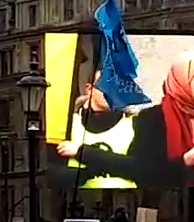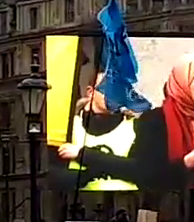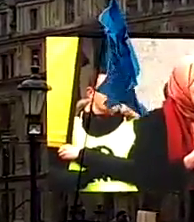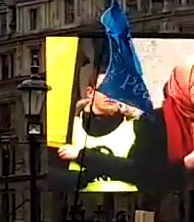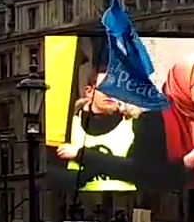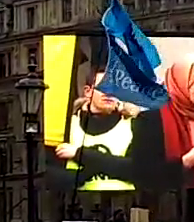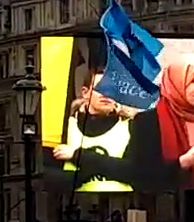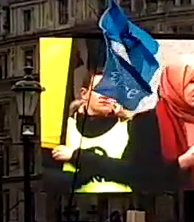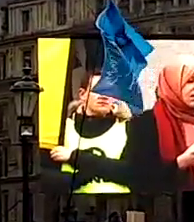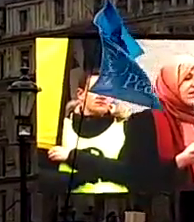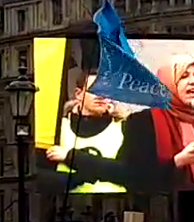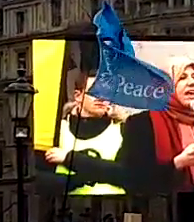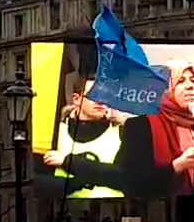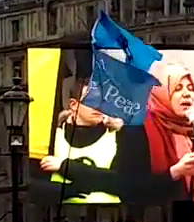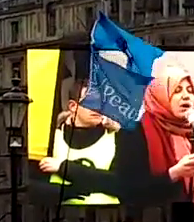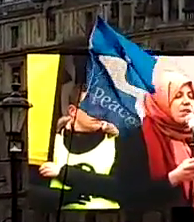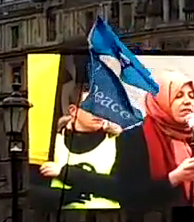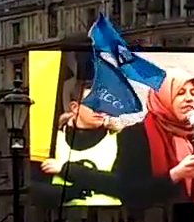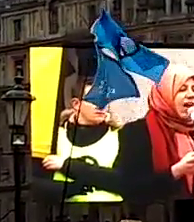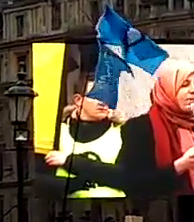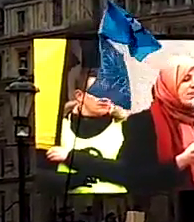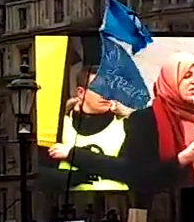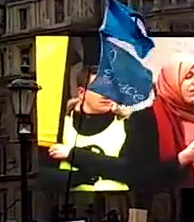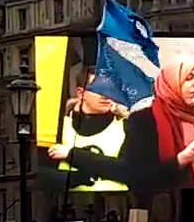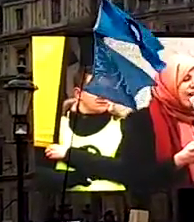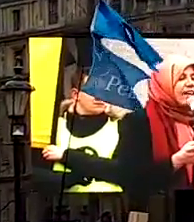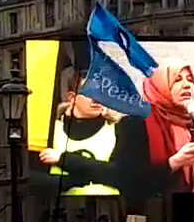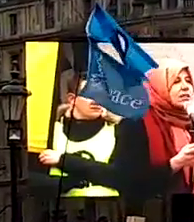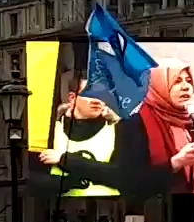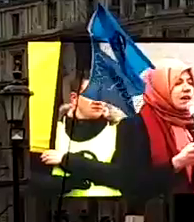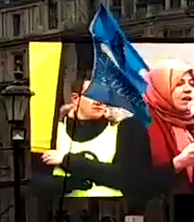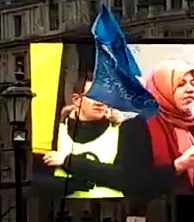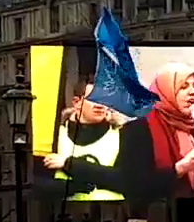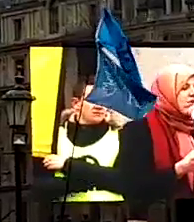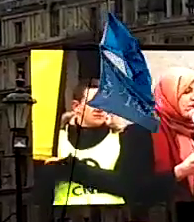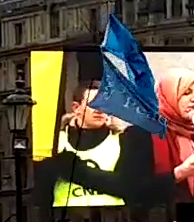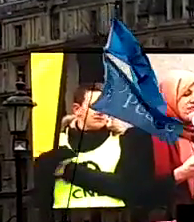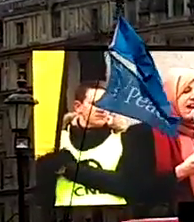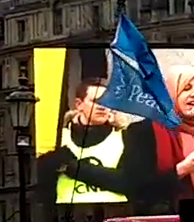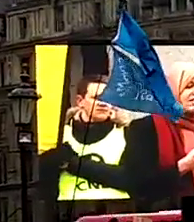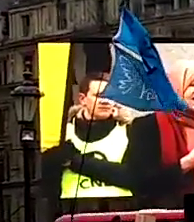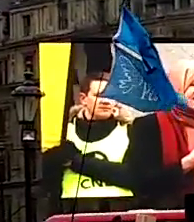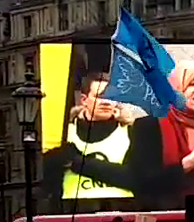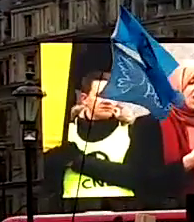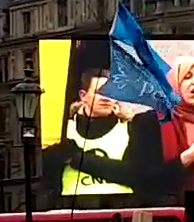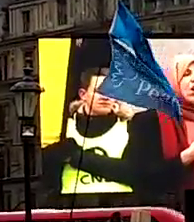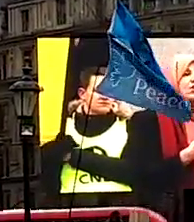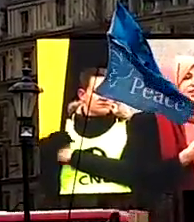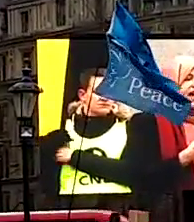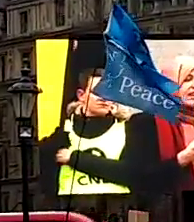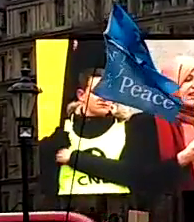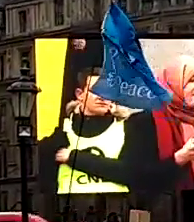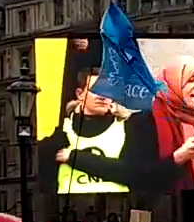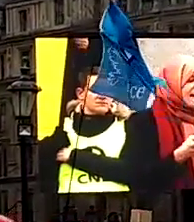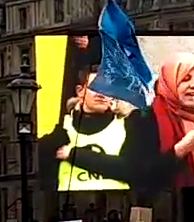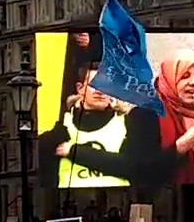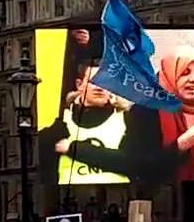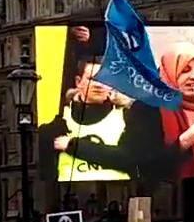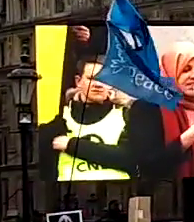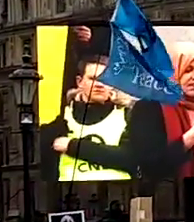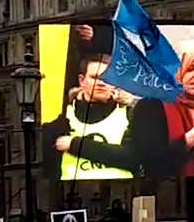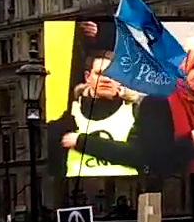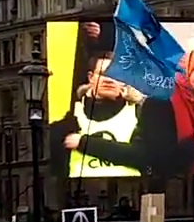Terrorists have no land, and they appear in the fragments of weakened and vulnerable societies alongside the